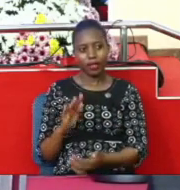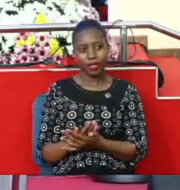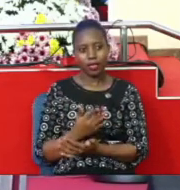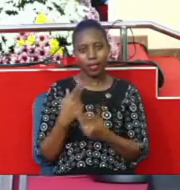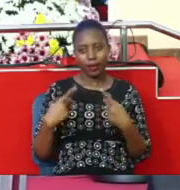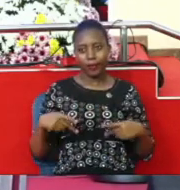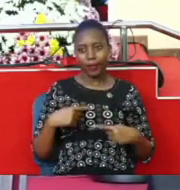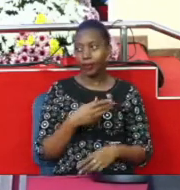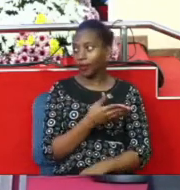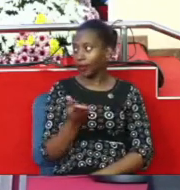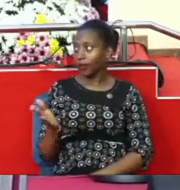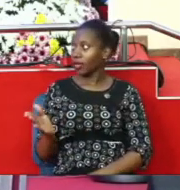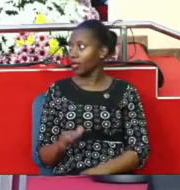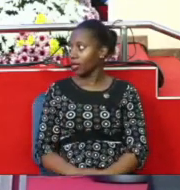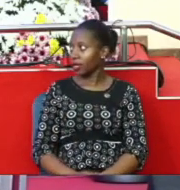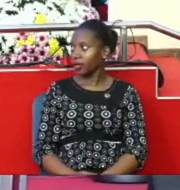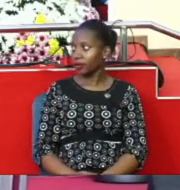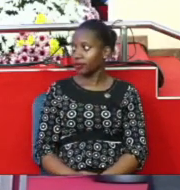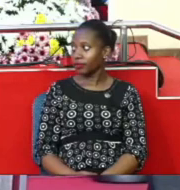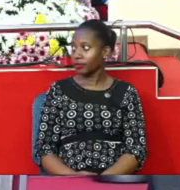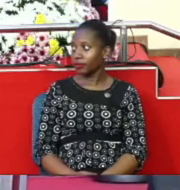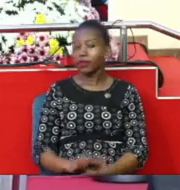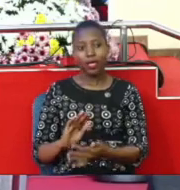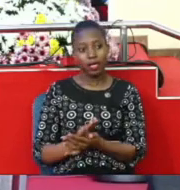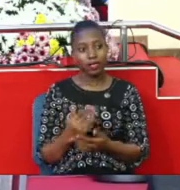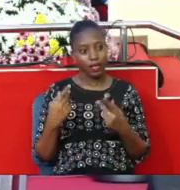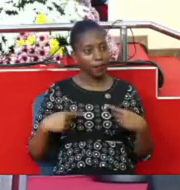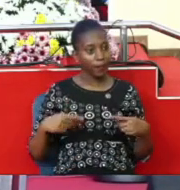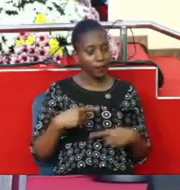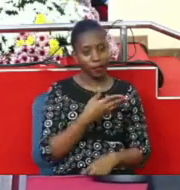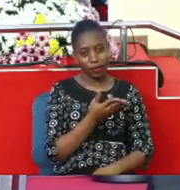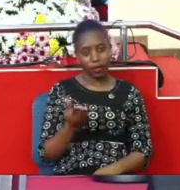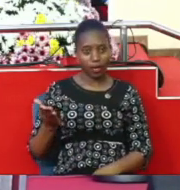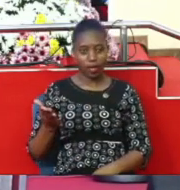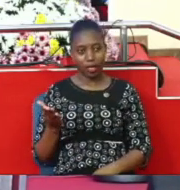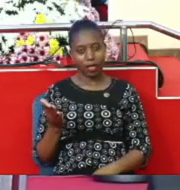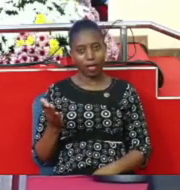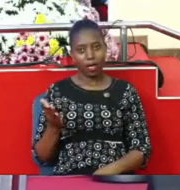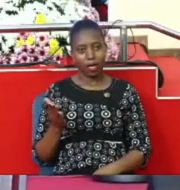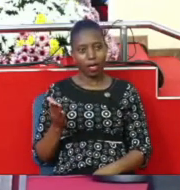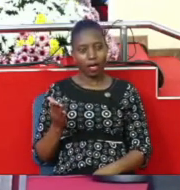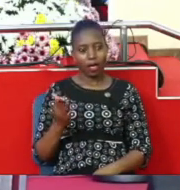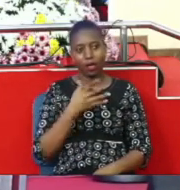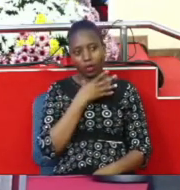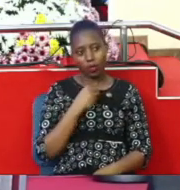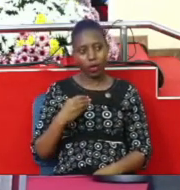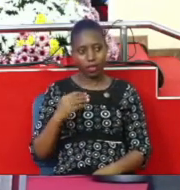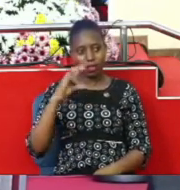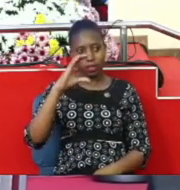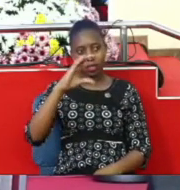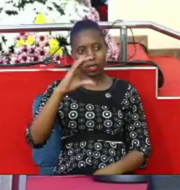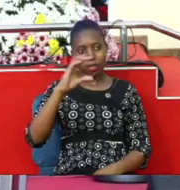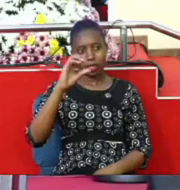wa biashara, hamukusema. There are some people here, you are pushing some contract somewhere. Kuna mtu anasukuma kadarasi